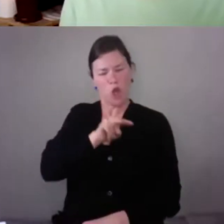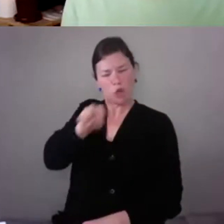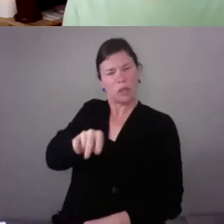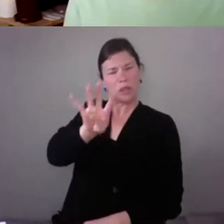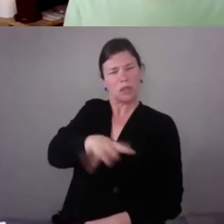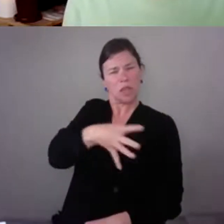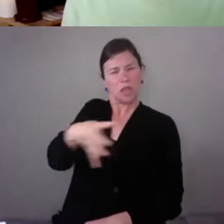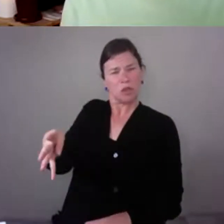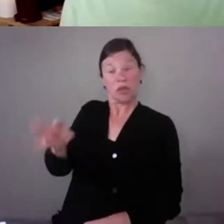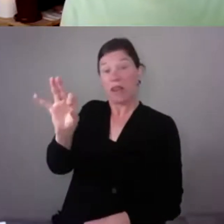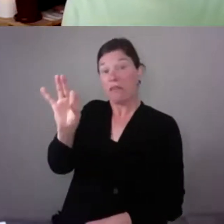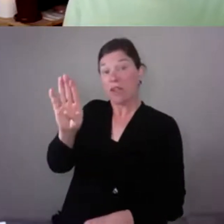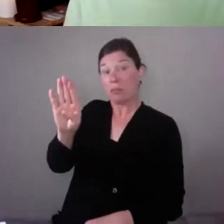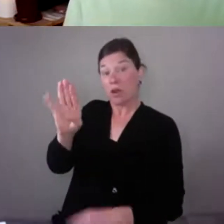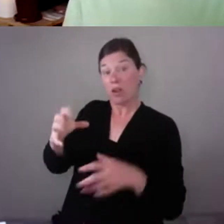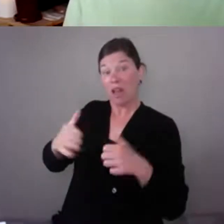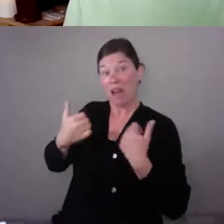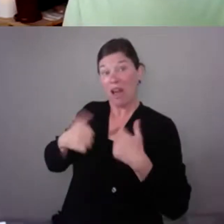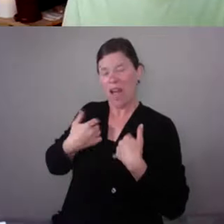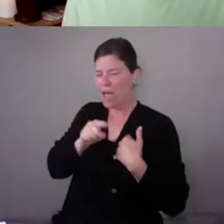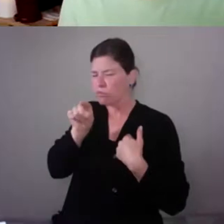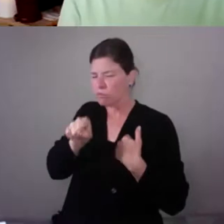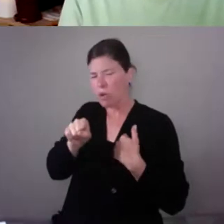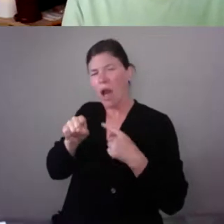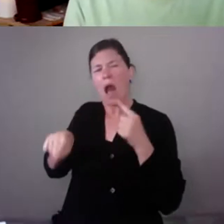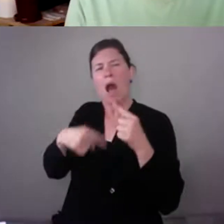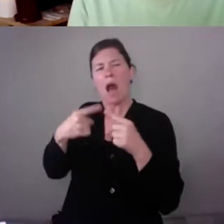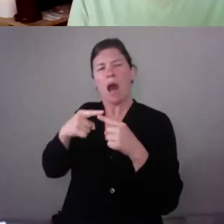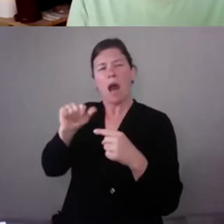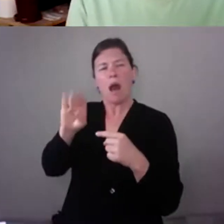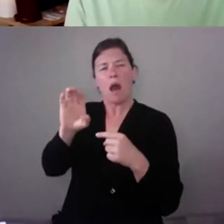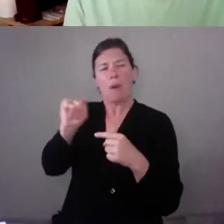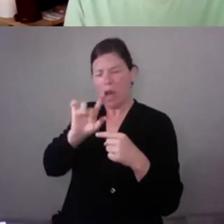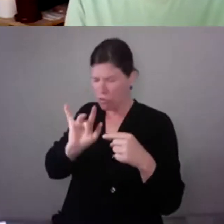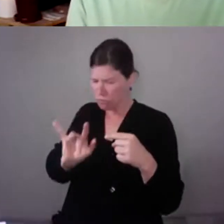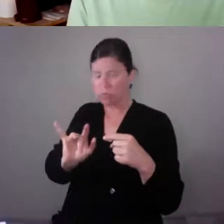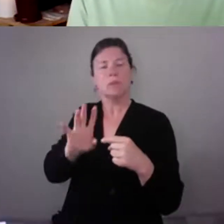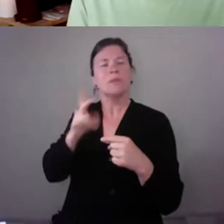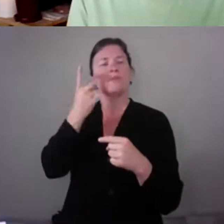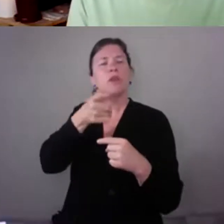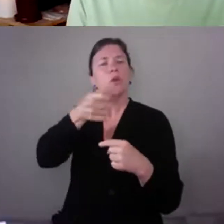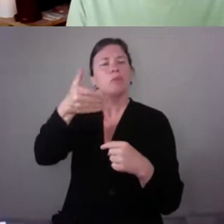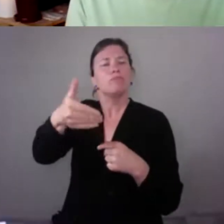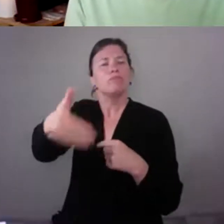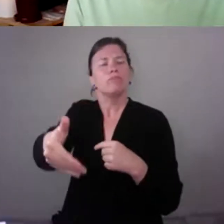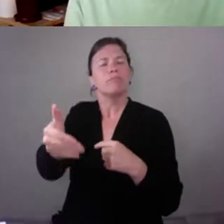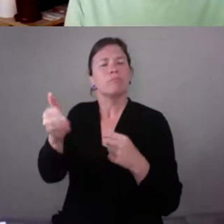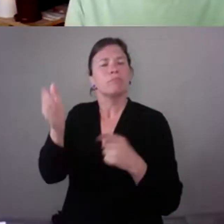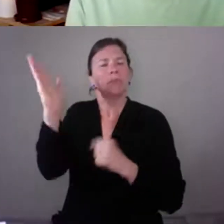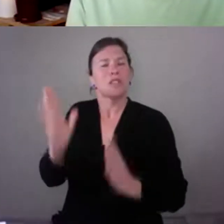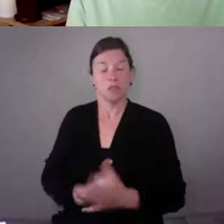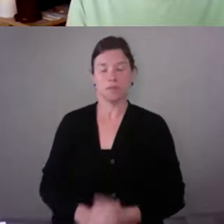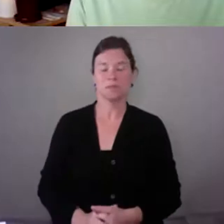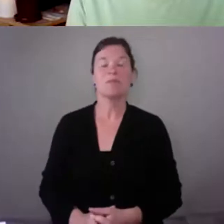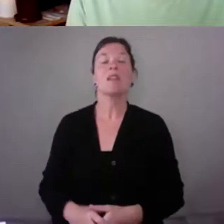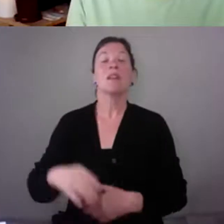this Facebook feed, you can read more about who's coming up next in the next few days. So the interview will be followed by a